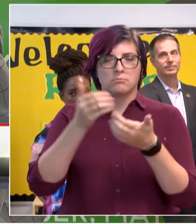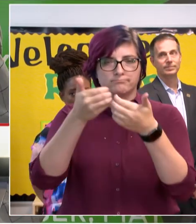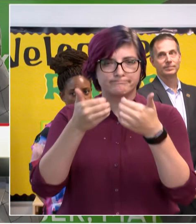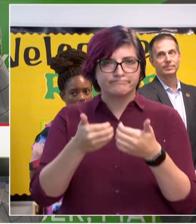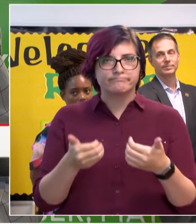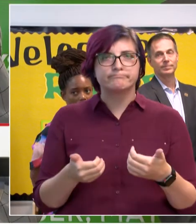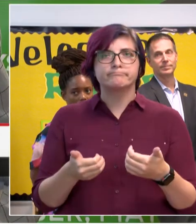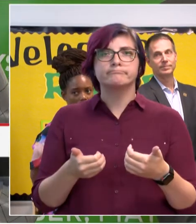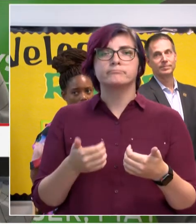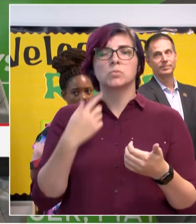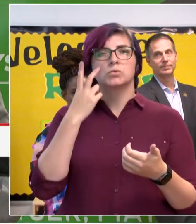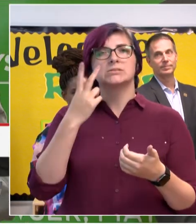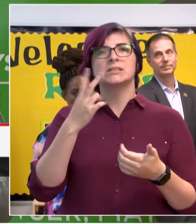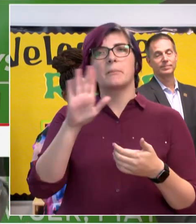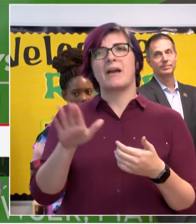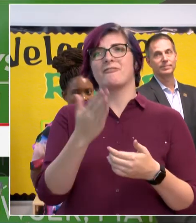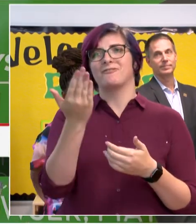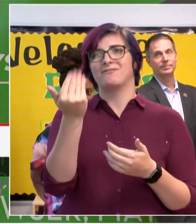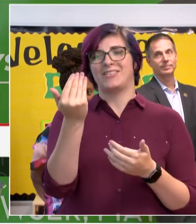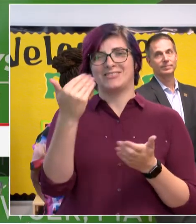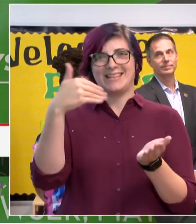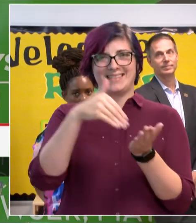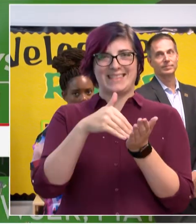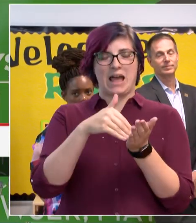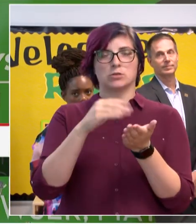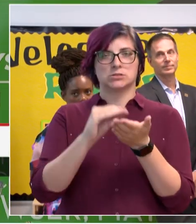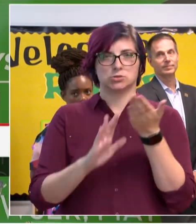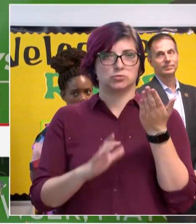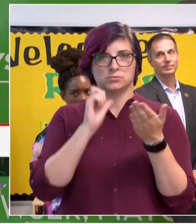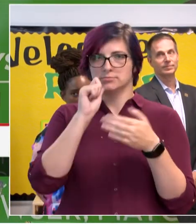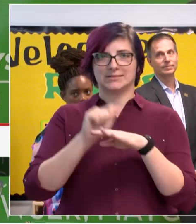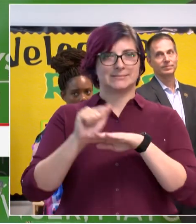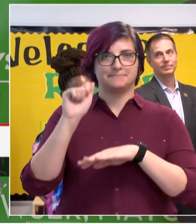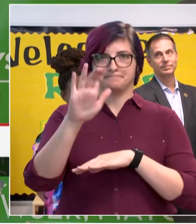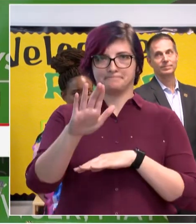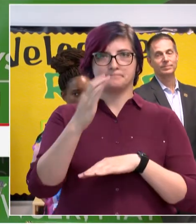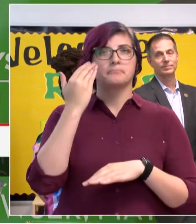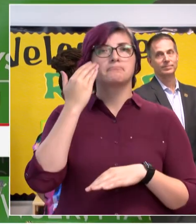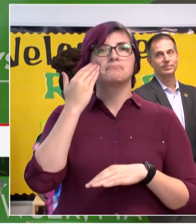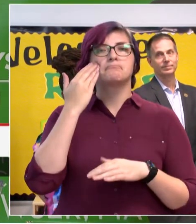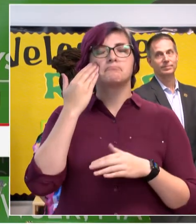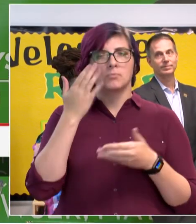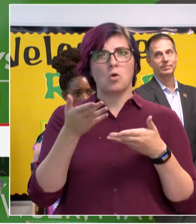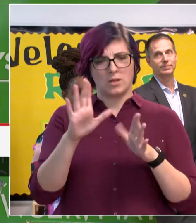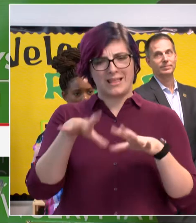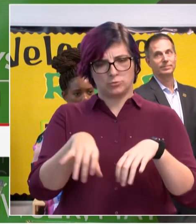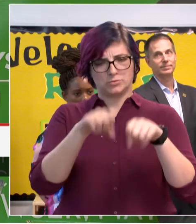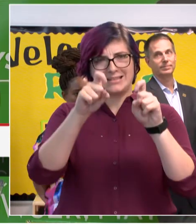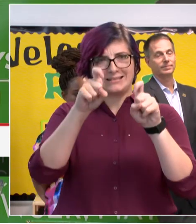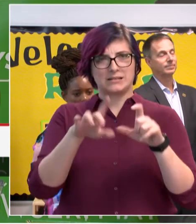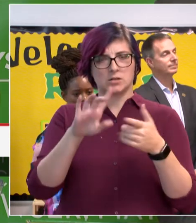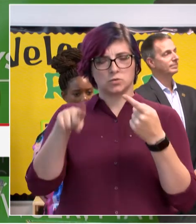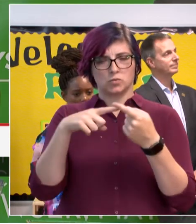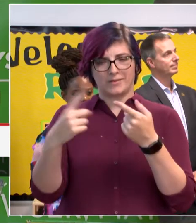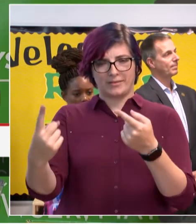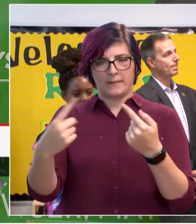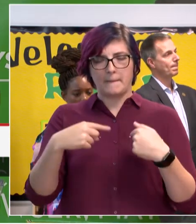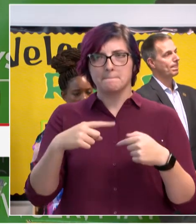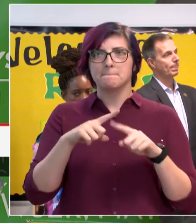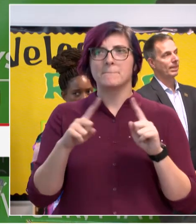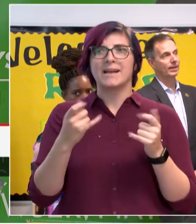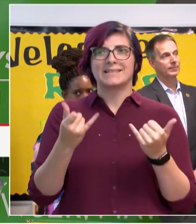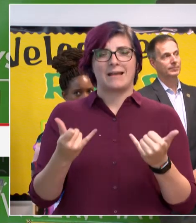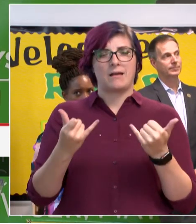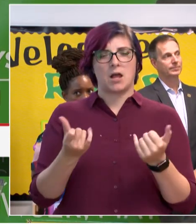what we're seeing is there's about 15,000 students who didn't submit, and I know they were allowed to take tests when they came in, but can you tell us now how